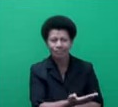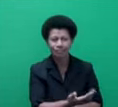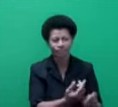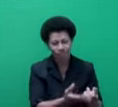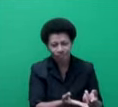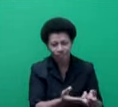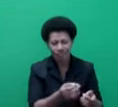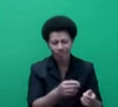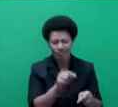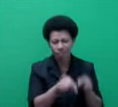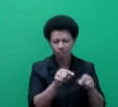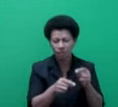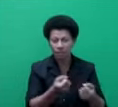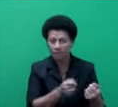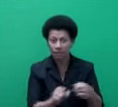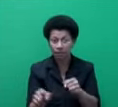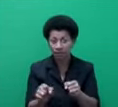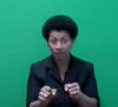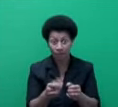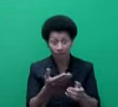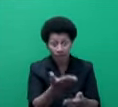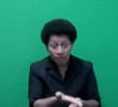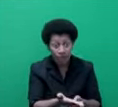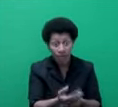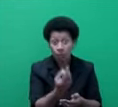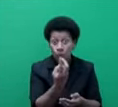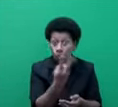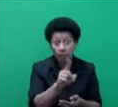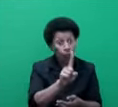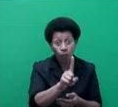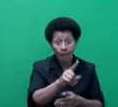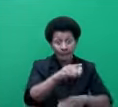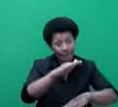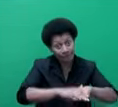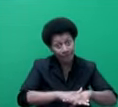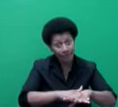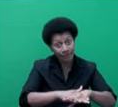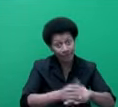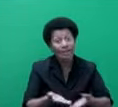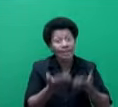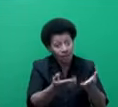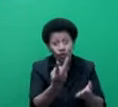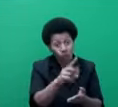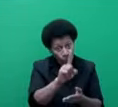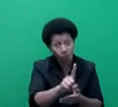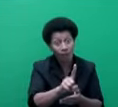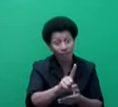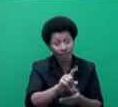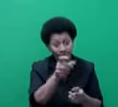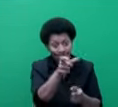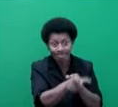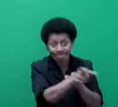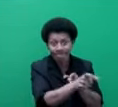system has given you 21 seats. Why are you knocking it? It's given you an opportunity to sit here and make your voices heard.